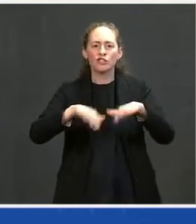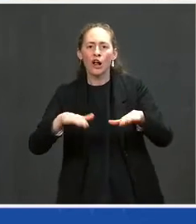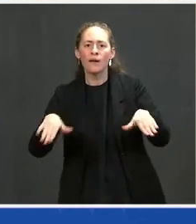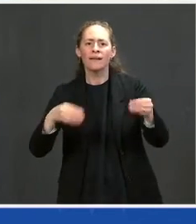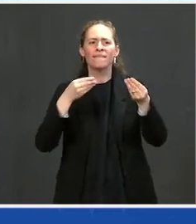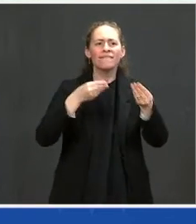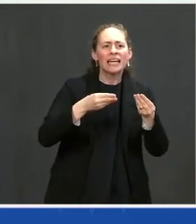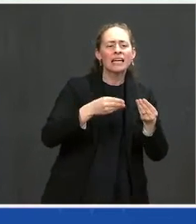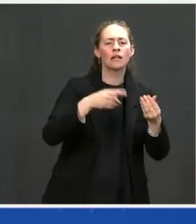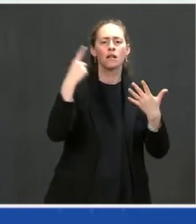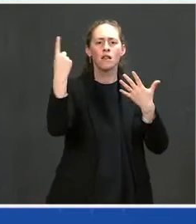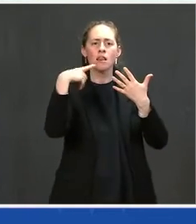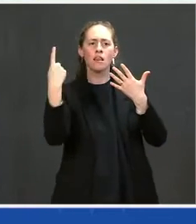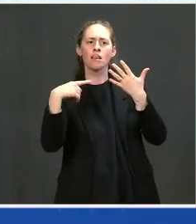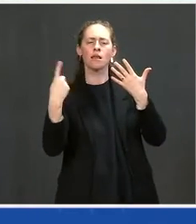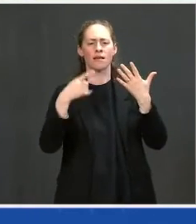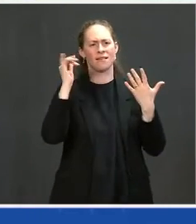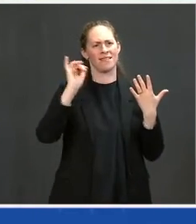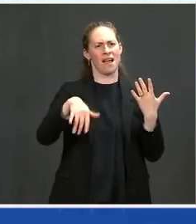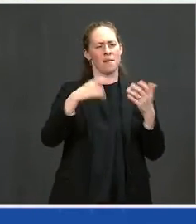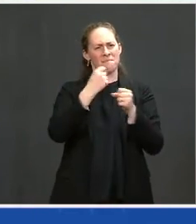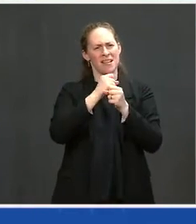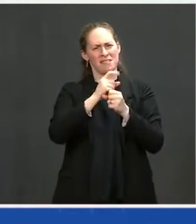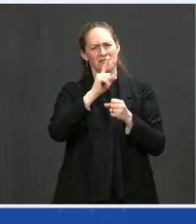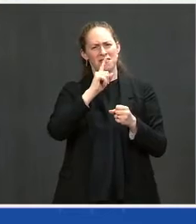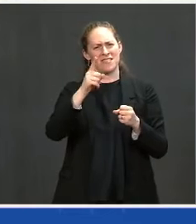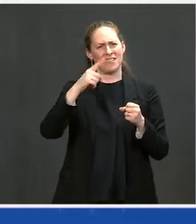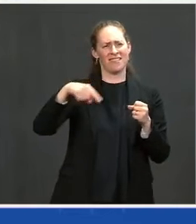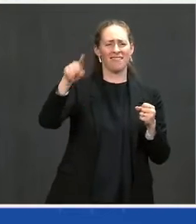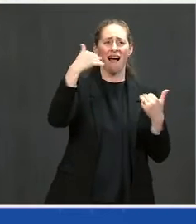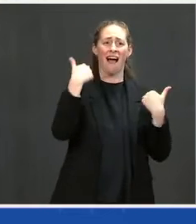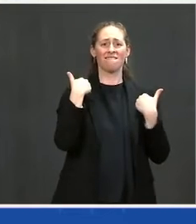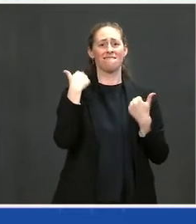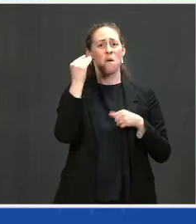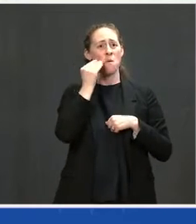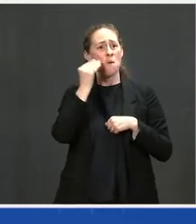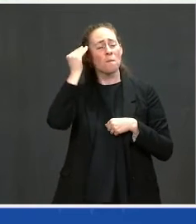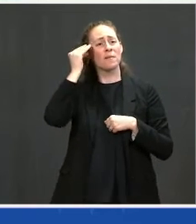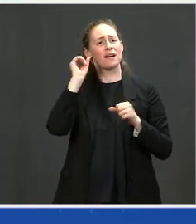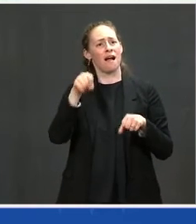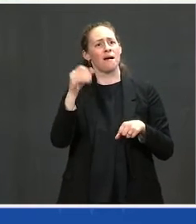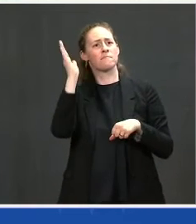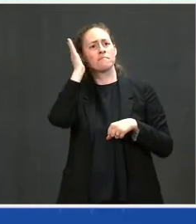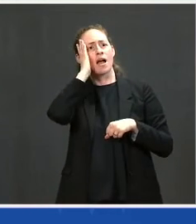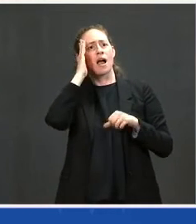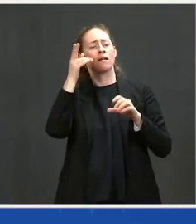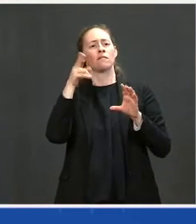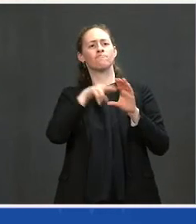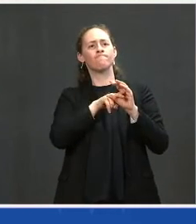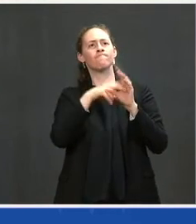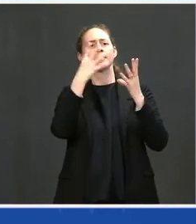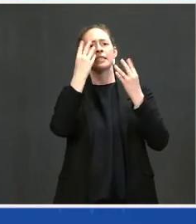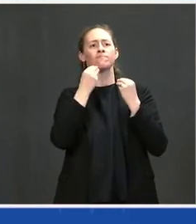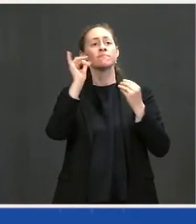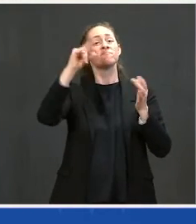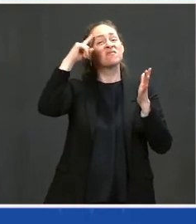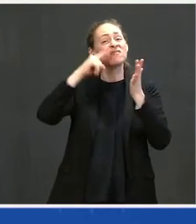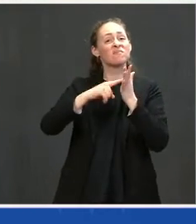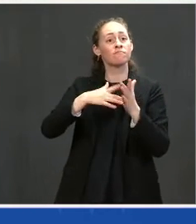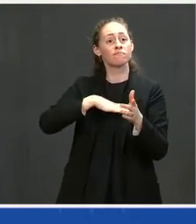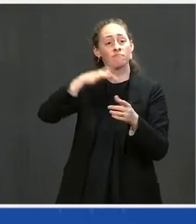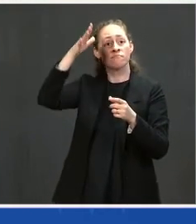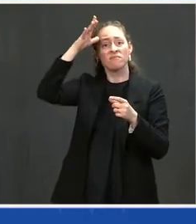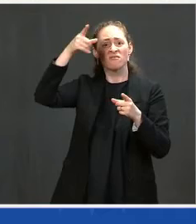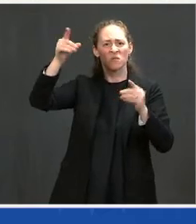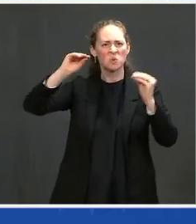have, make sure that they go to bed not staring to the ceiling like my dad did, wondering whether, since he didn't have health insurance, what happens if mom gets sick or he got